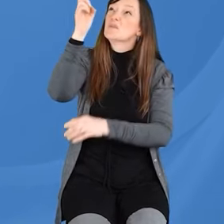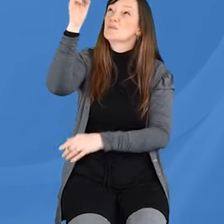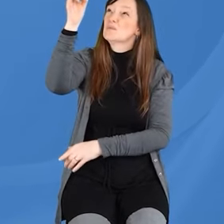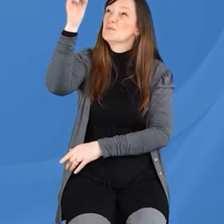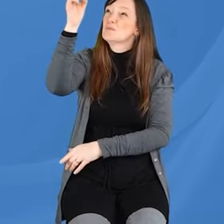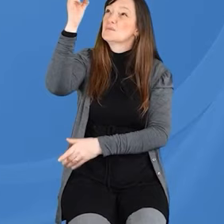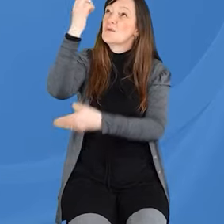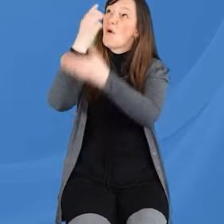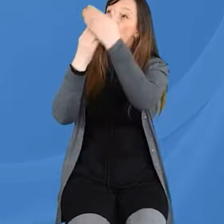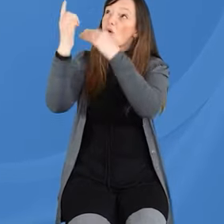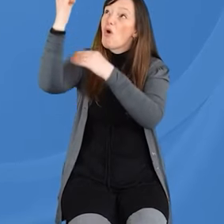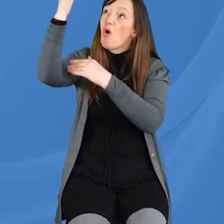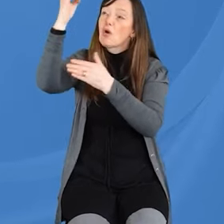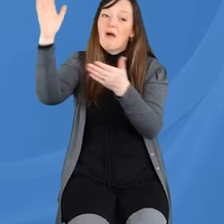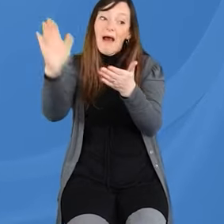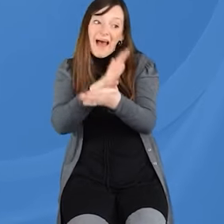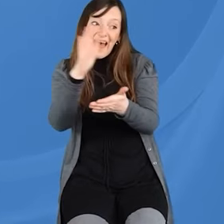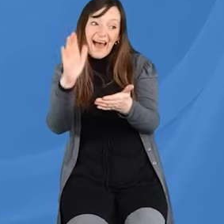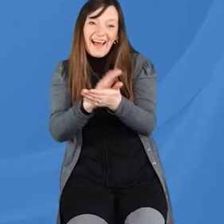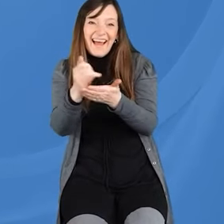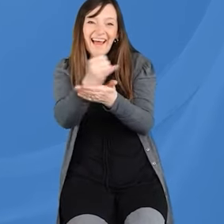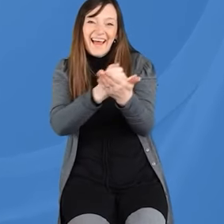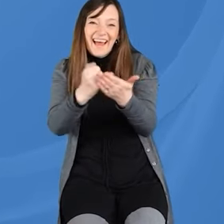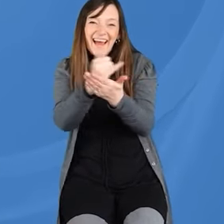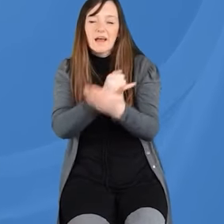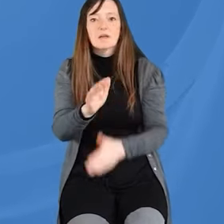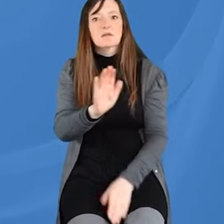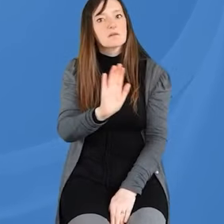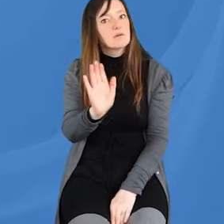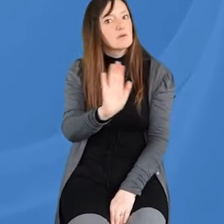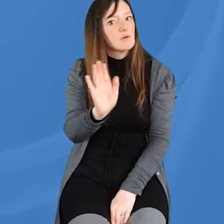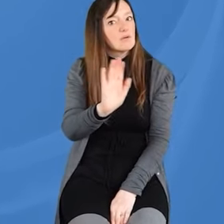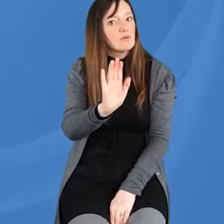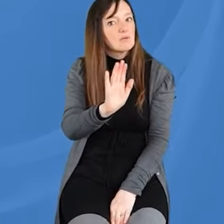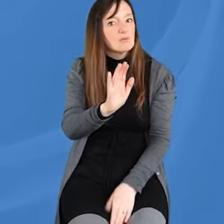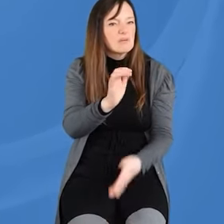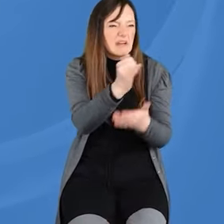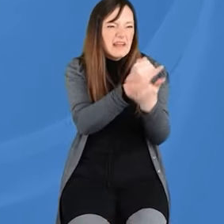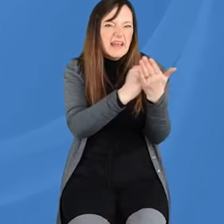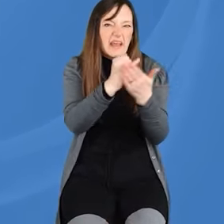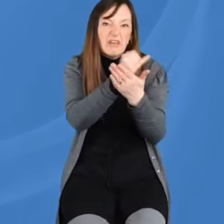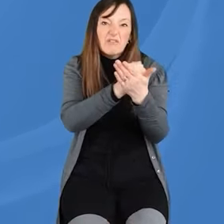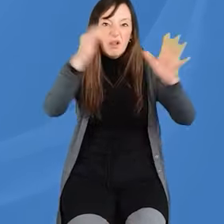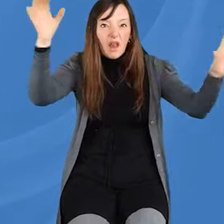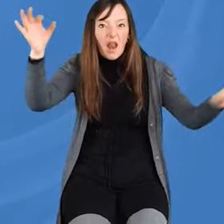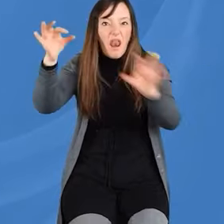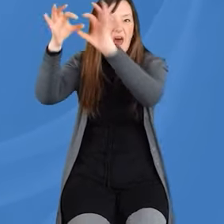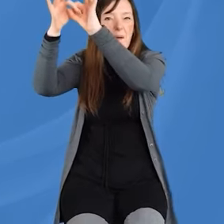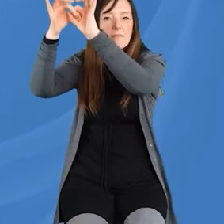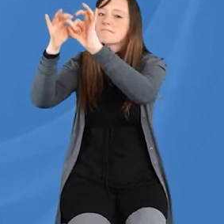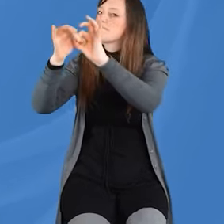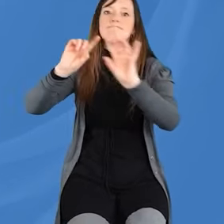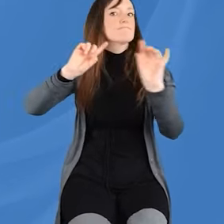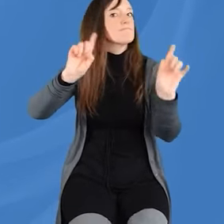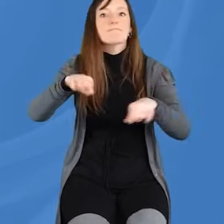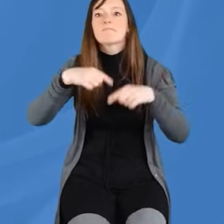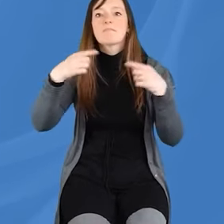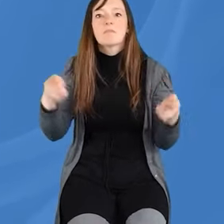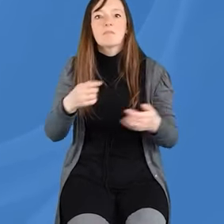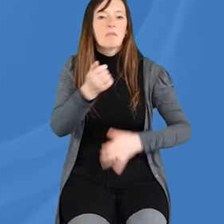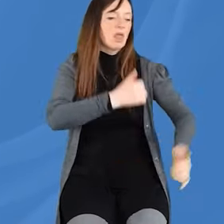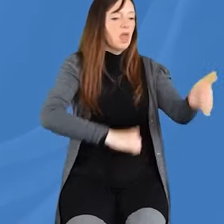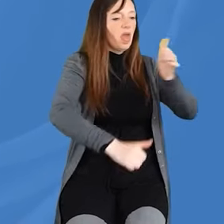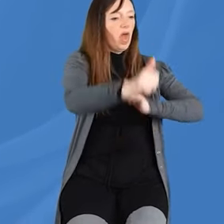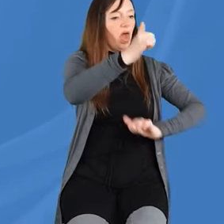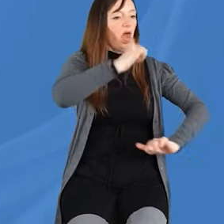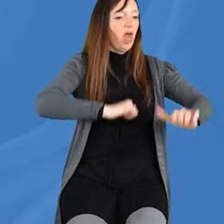you are not a God who delights in wickedness. Evil may not dwell with you. The boastful